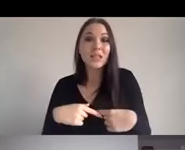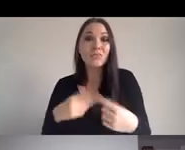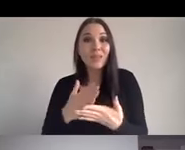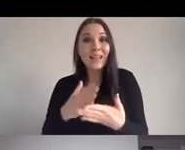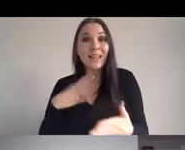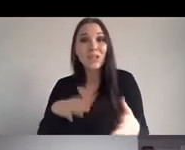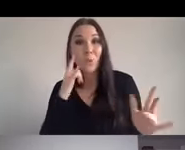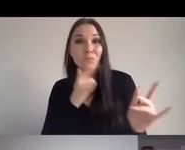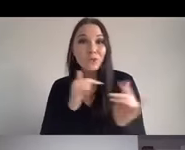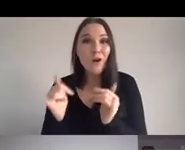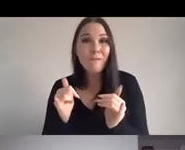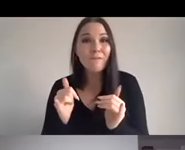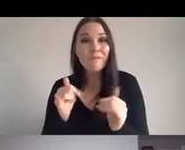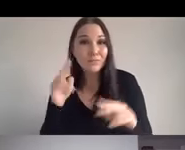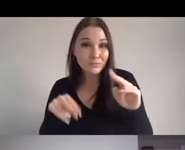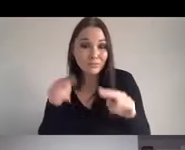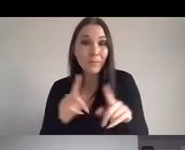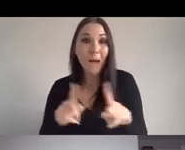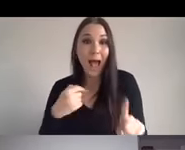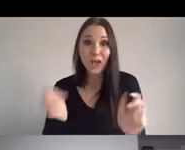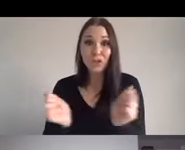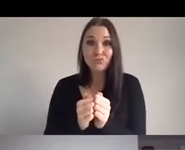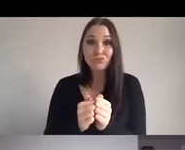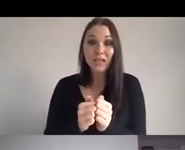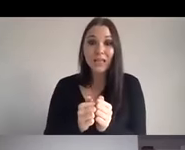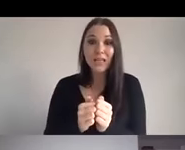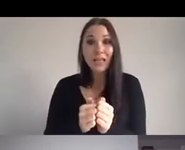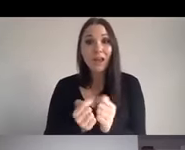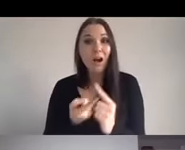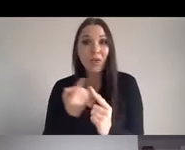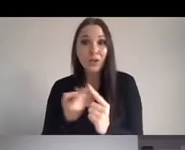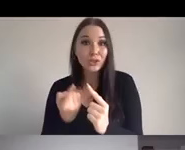observed. But I really agree to the others.